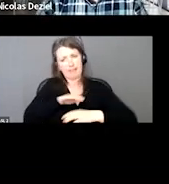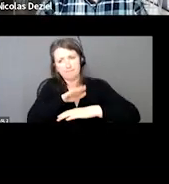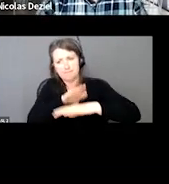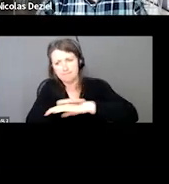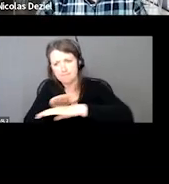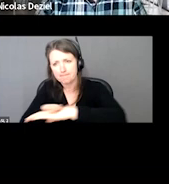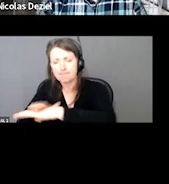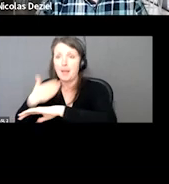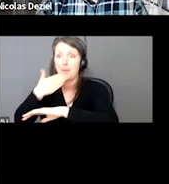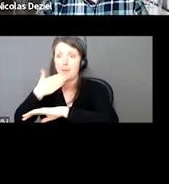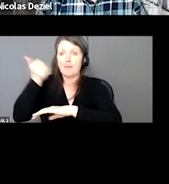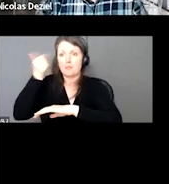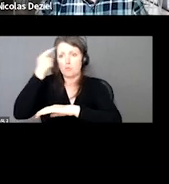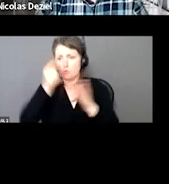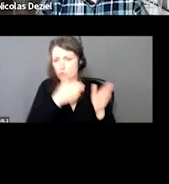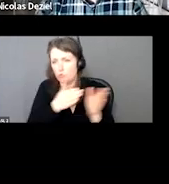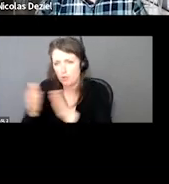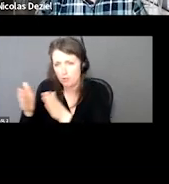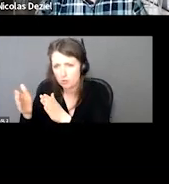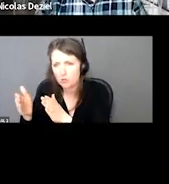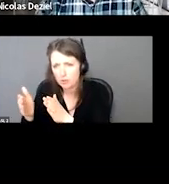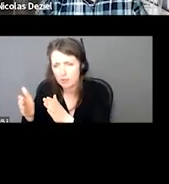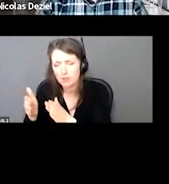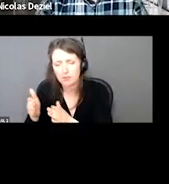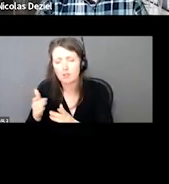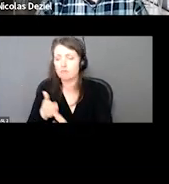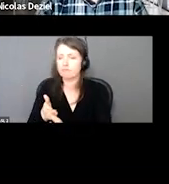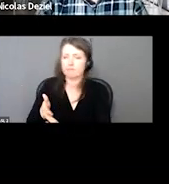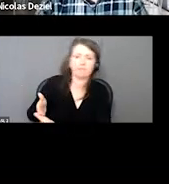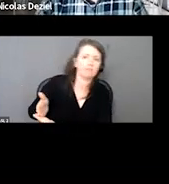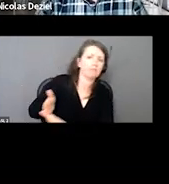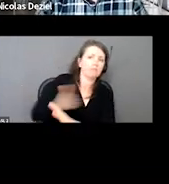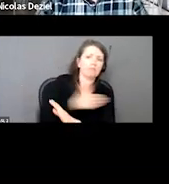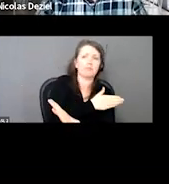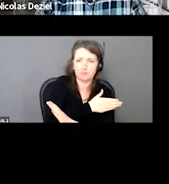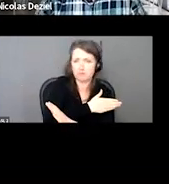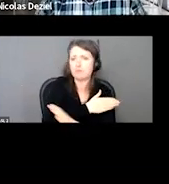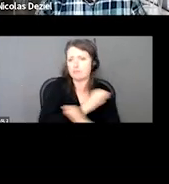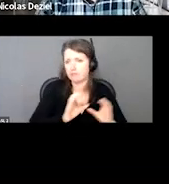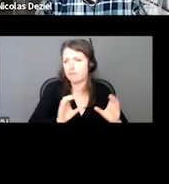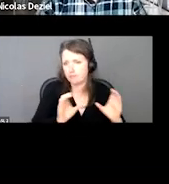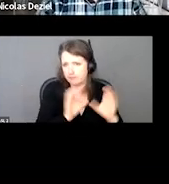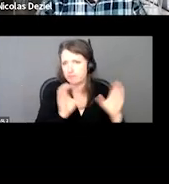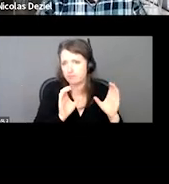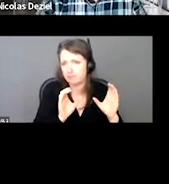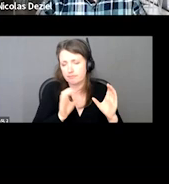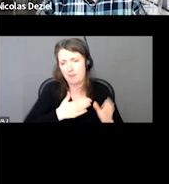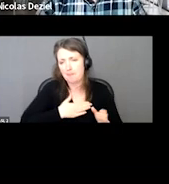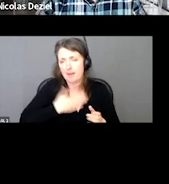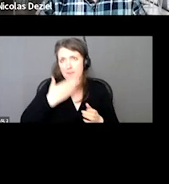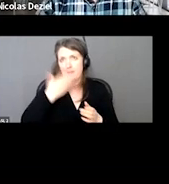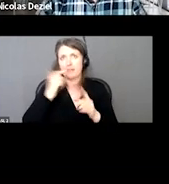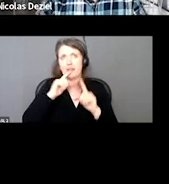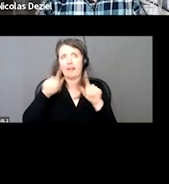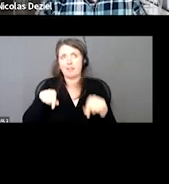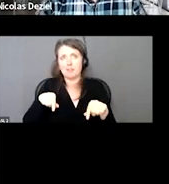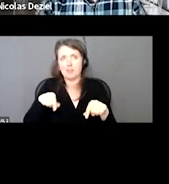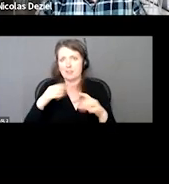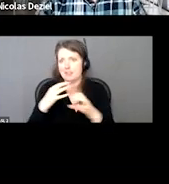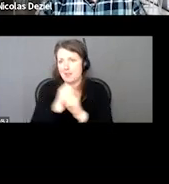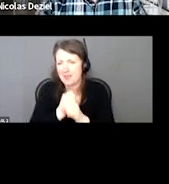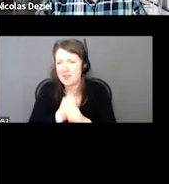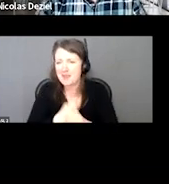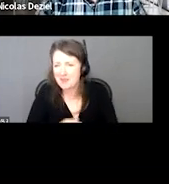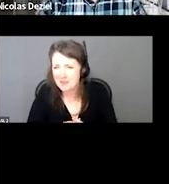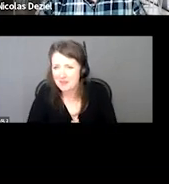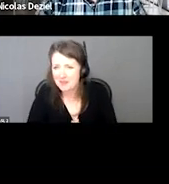off being preemptive rather than reactive. This is the best way I can kind of sum it up. All right, so there's another question